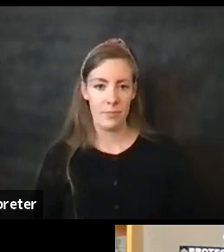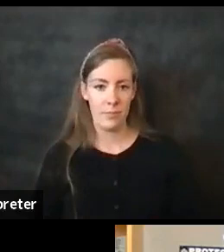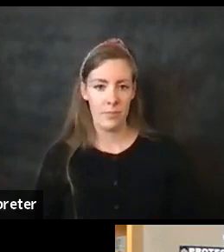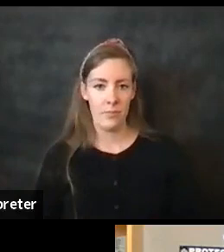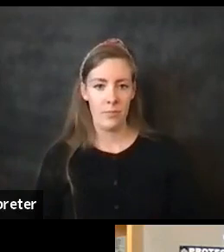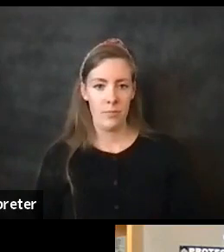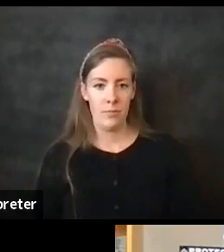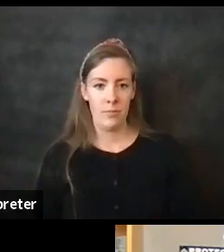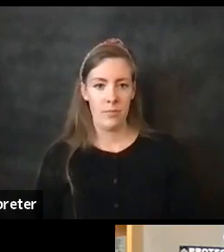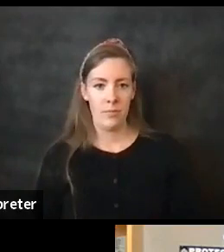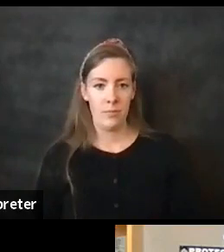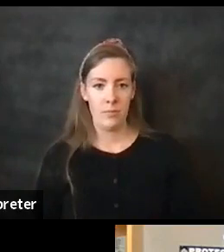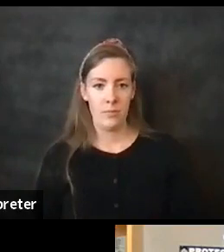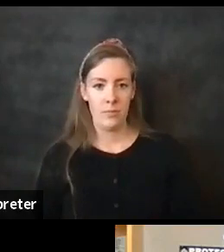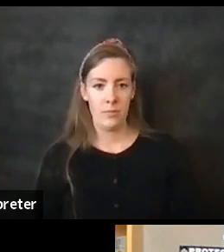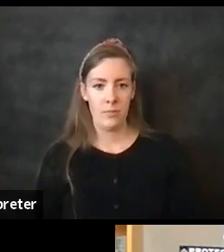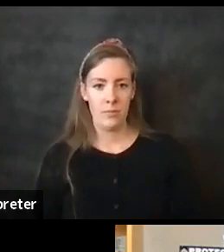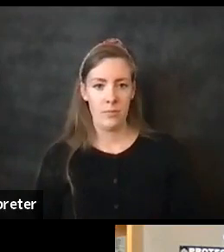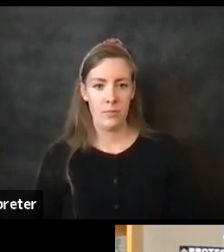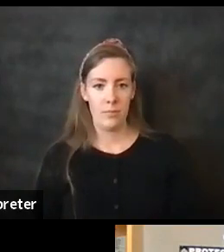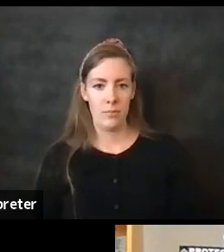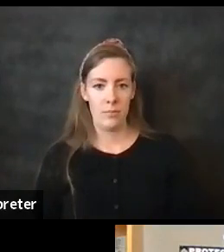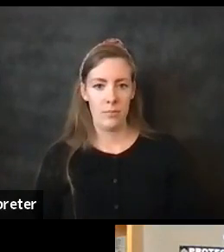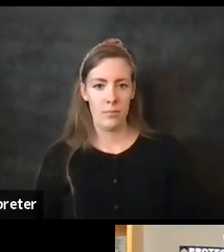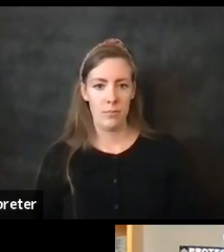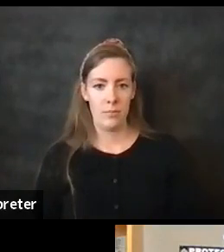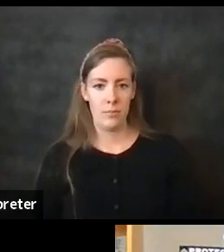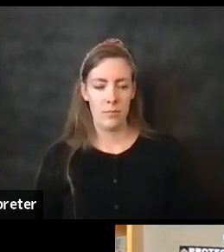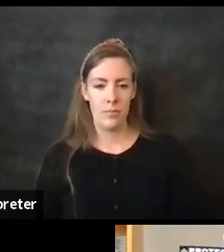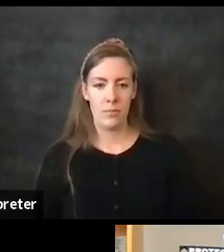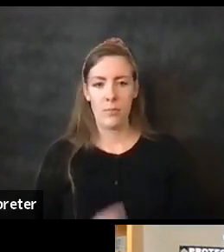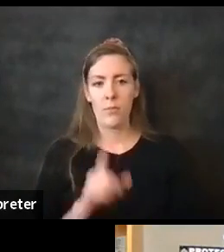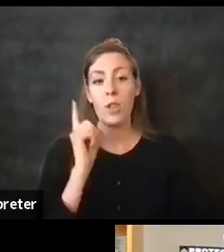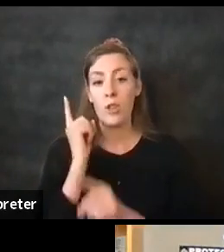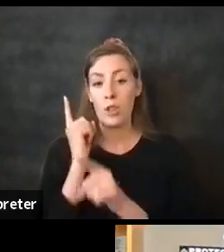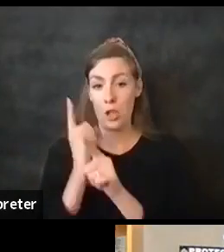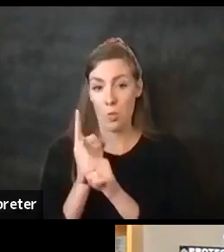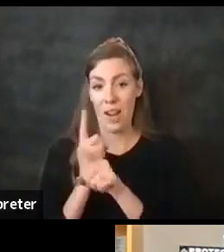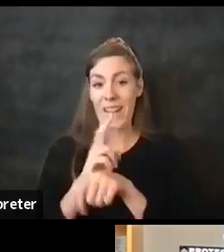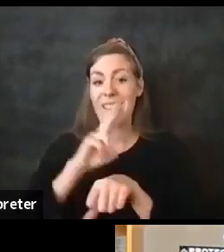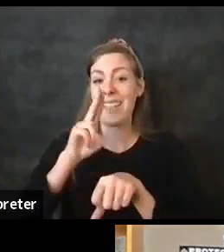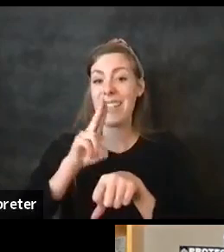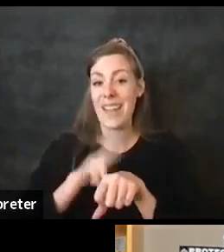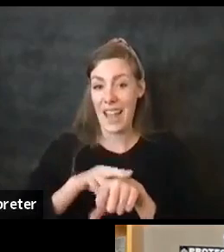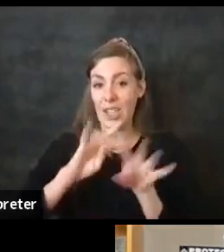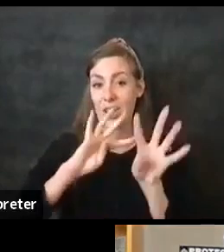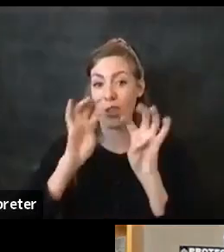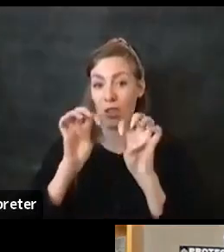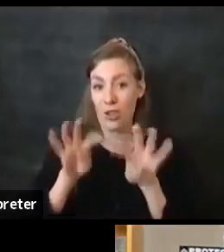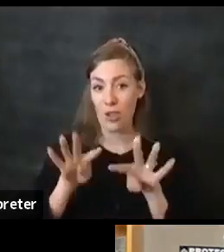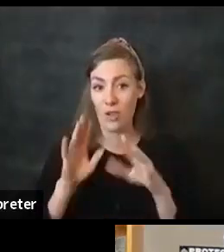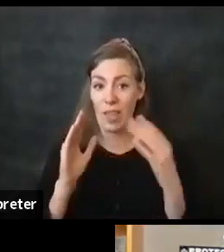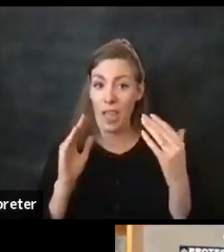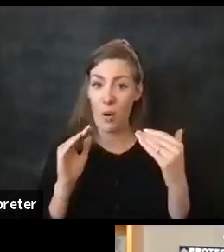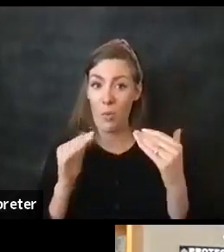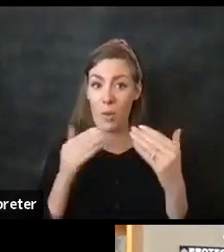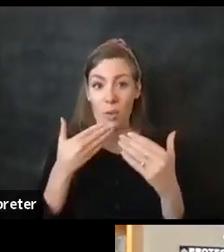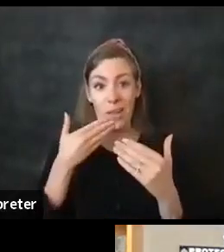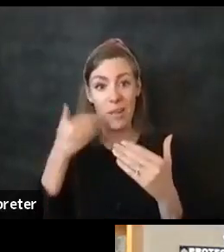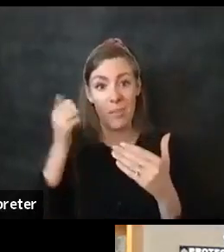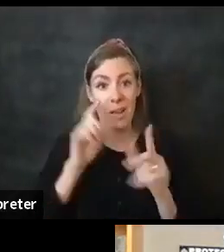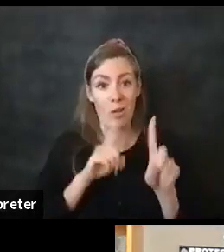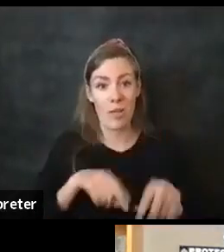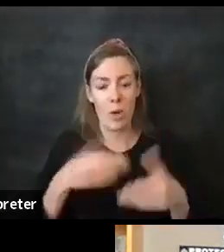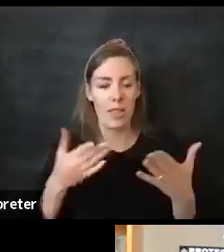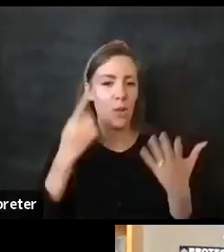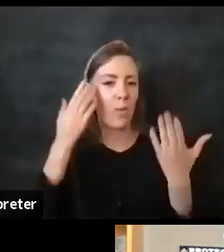Casey, go ahead. Sure. So you're right, it is a national survey. I'm hoping we wouldn't get the same response here, but we don't know